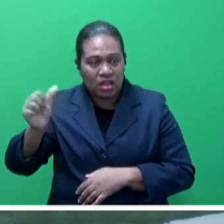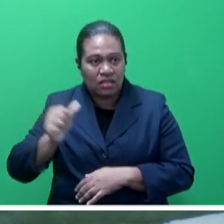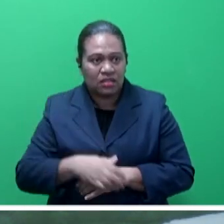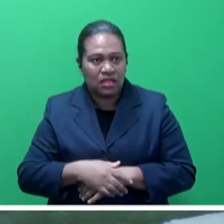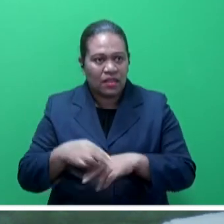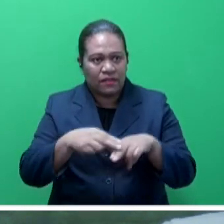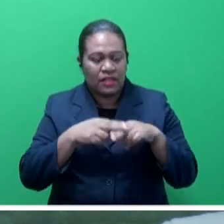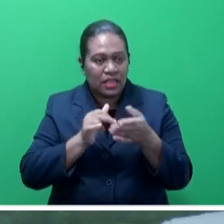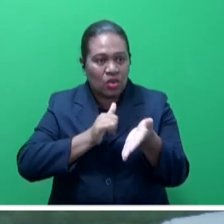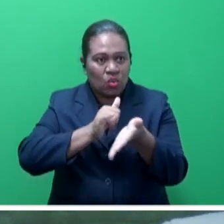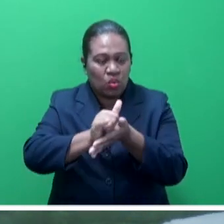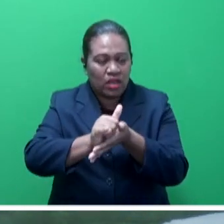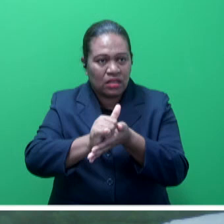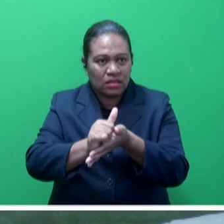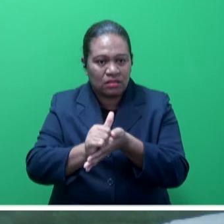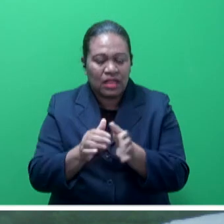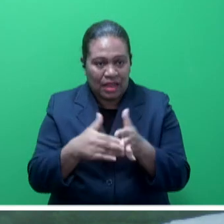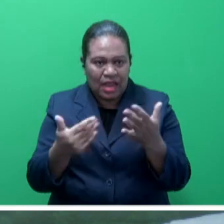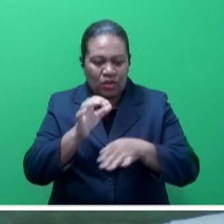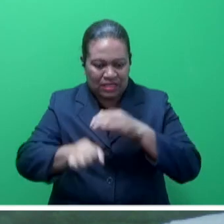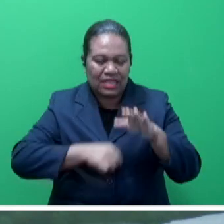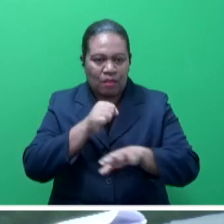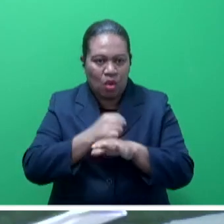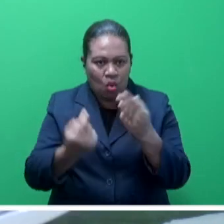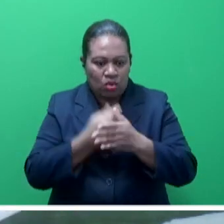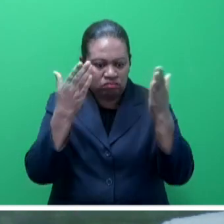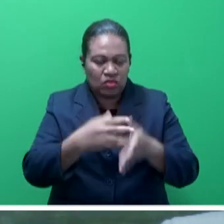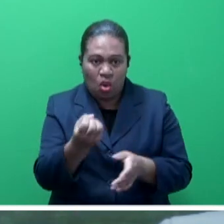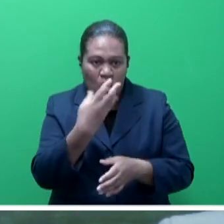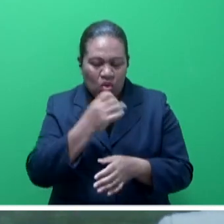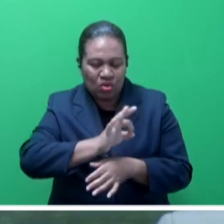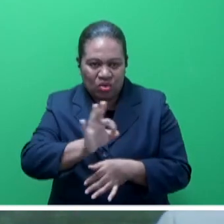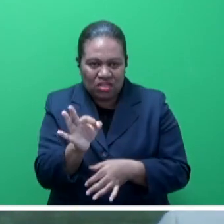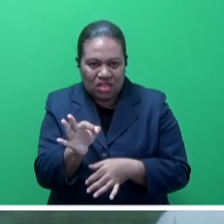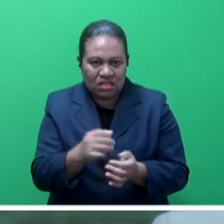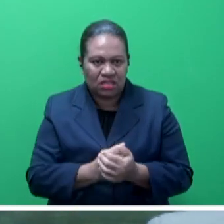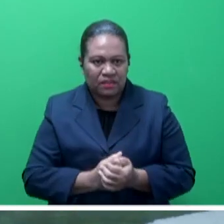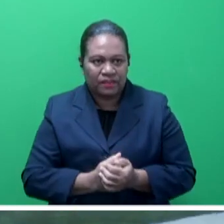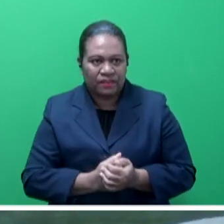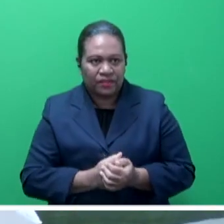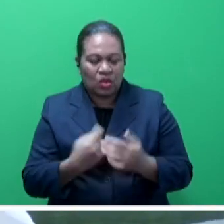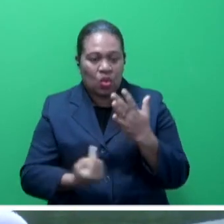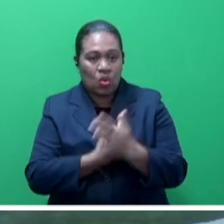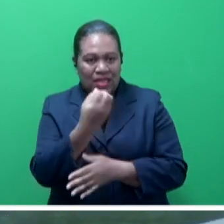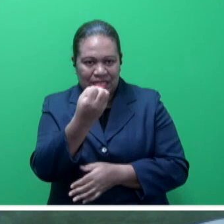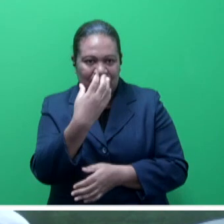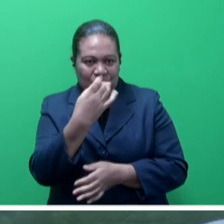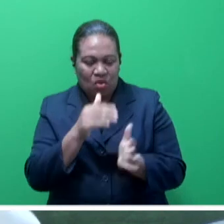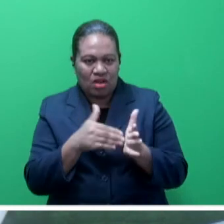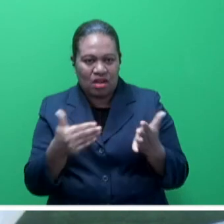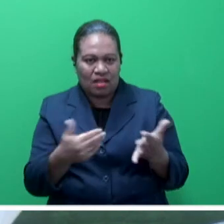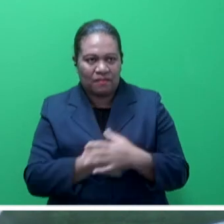Fiji Airways only is flying to Singapore at this point in time. So we're not flying to Hong Kong, we're not flying to Narita, it's only Singapore, and in fact in the